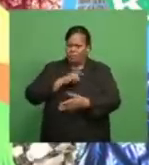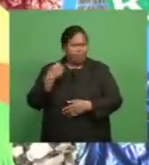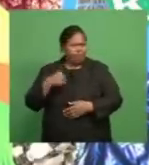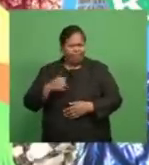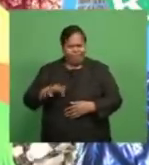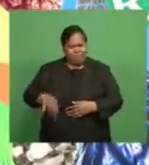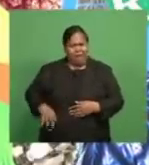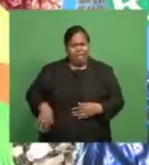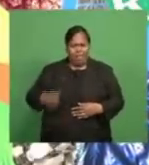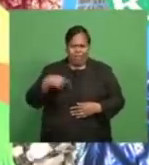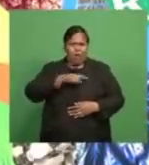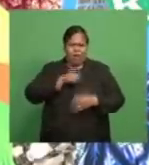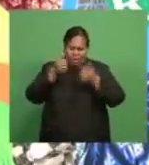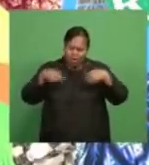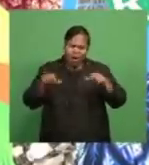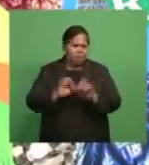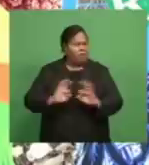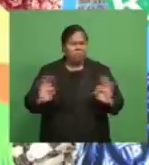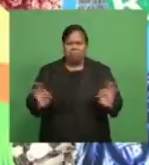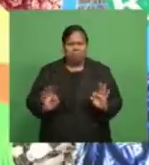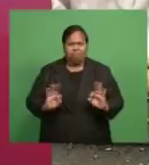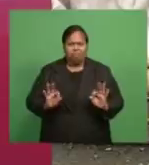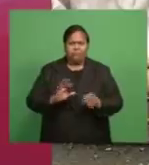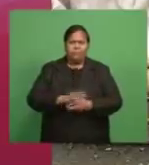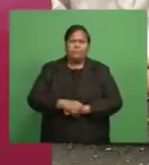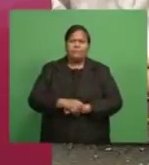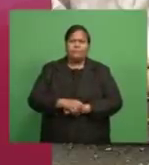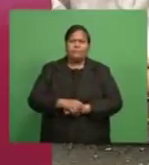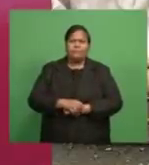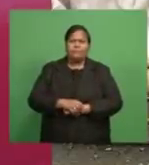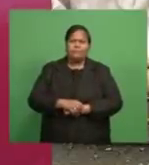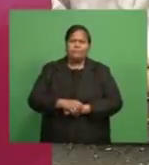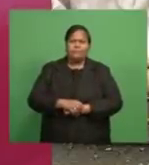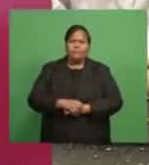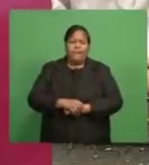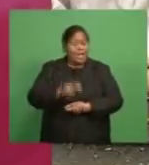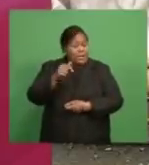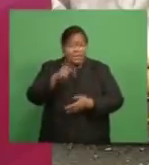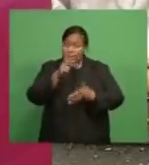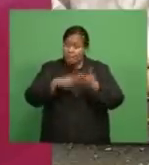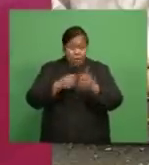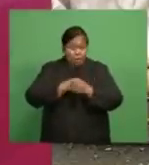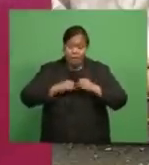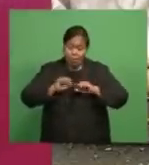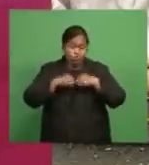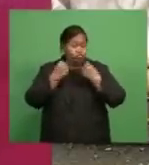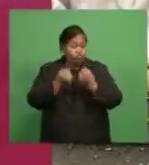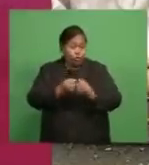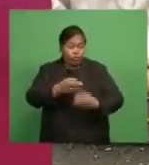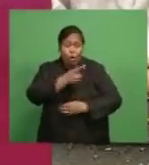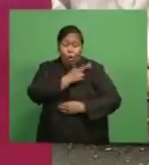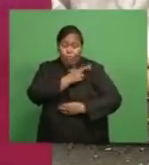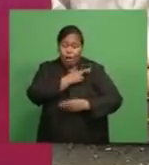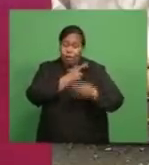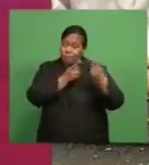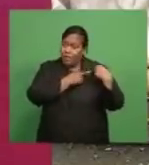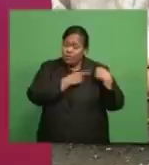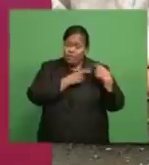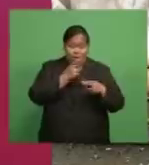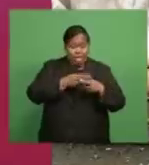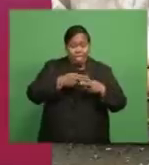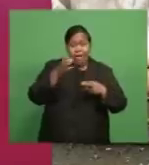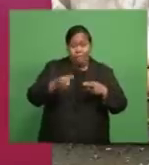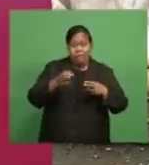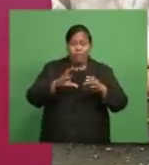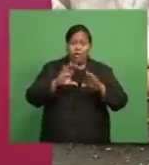them to municipal and satellite market vendors. This is part of our social obligation to the farmers in the community in this difficult